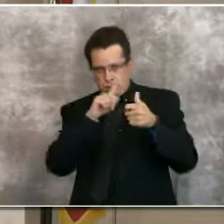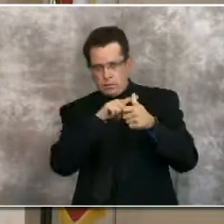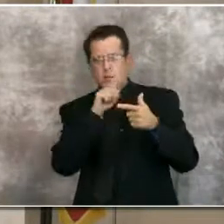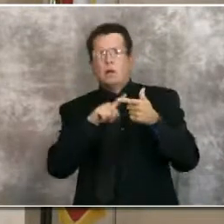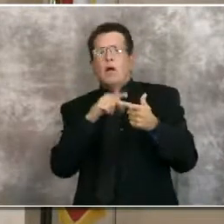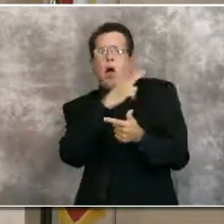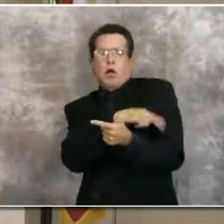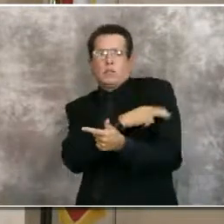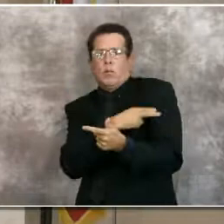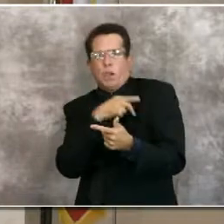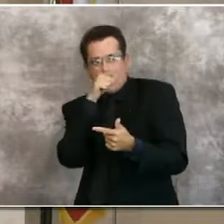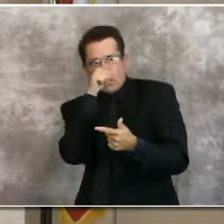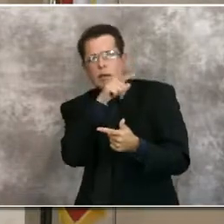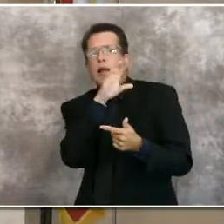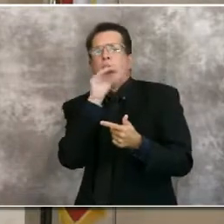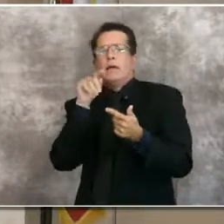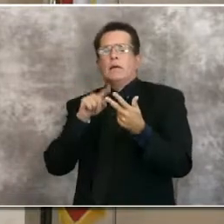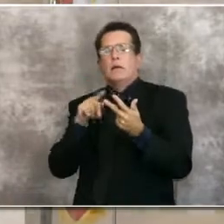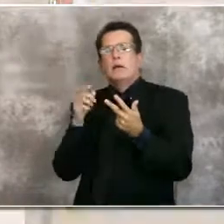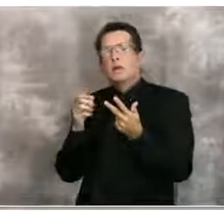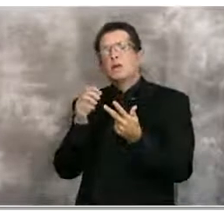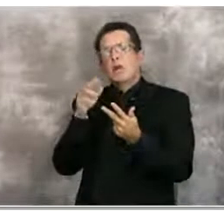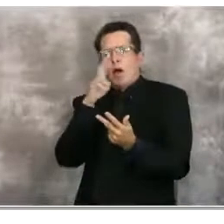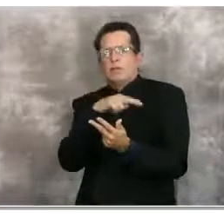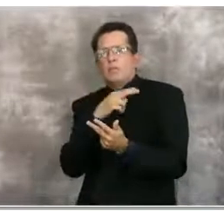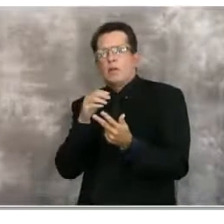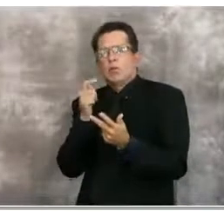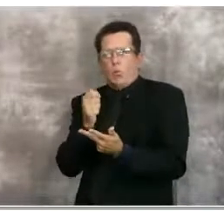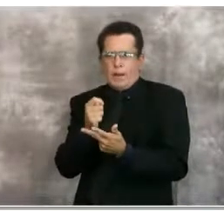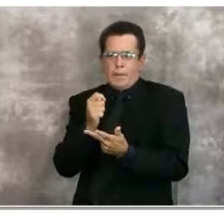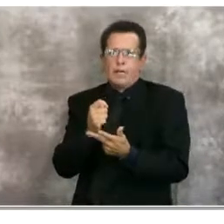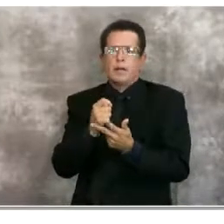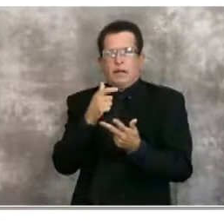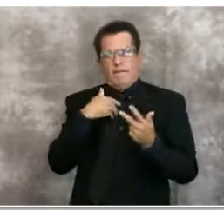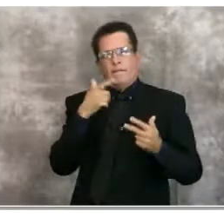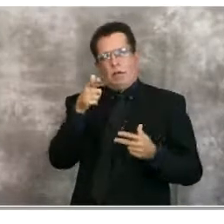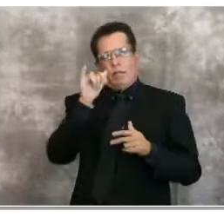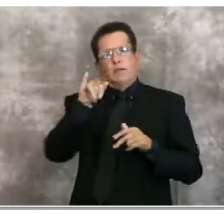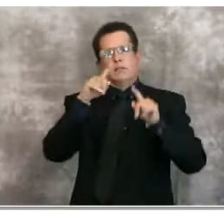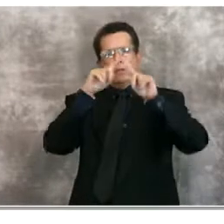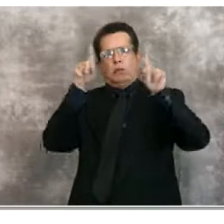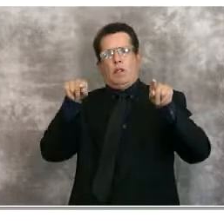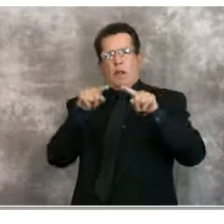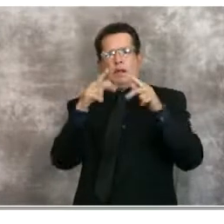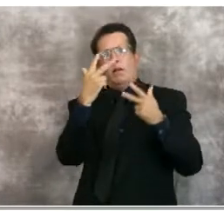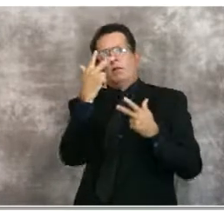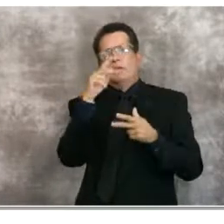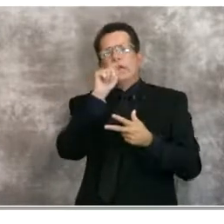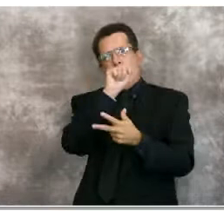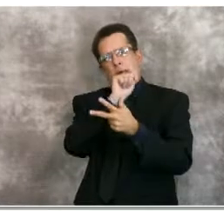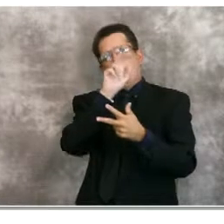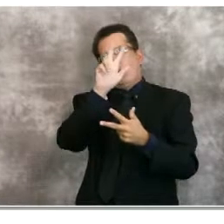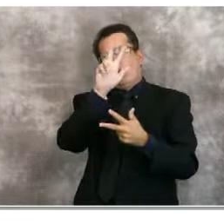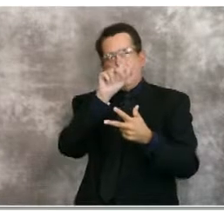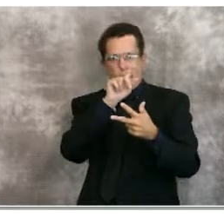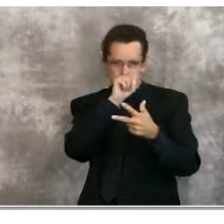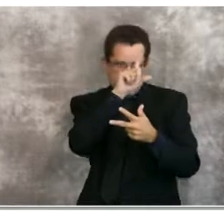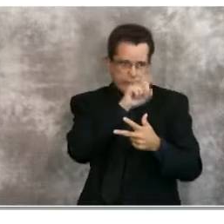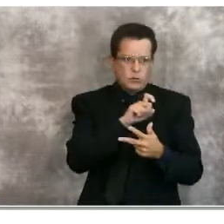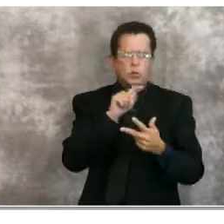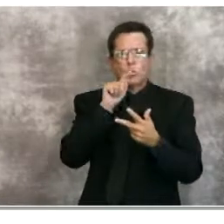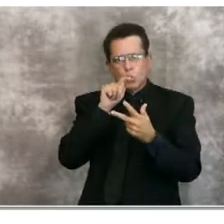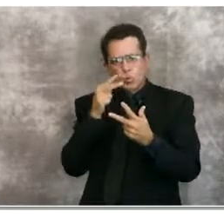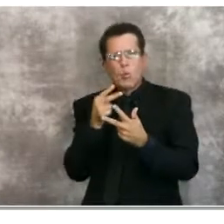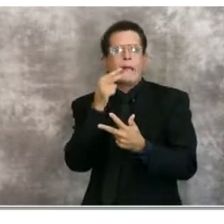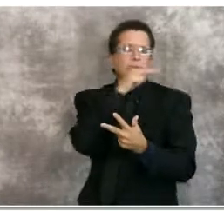and hospitalizations. In this particular slide, this shows the result of our T3 strategy, test, trace, and